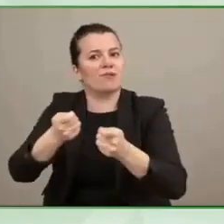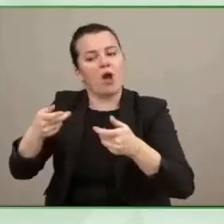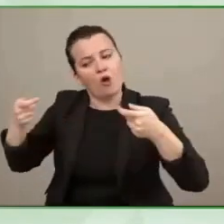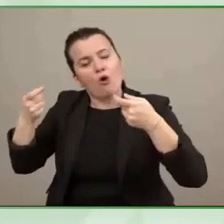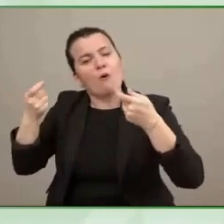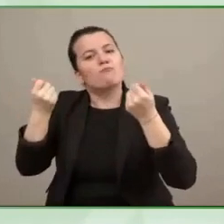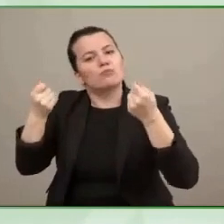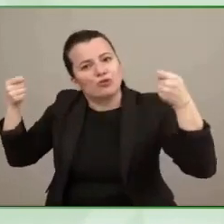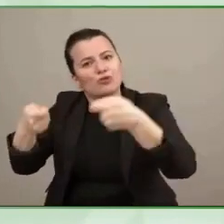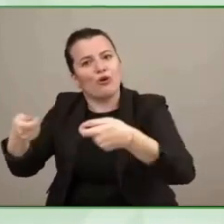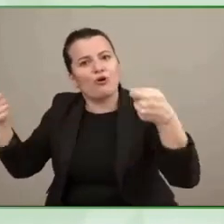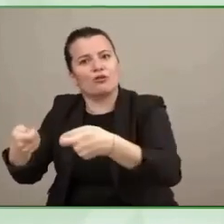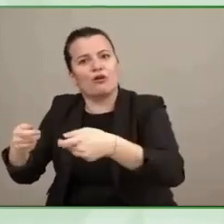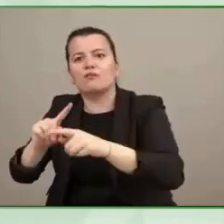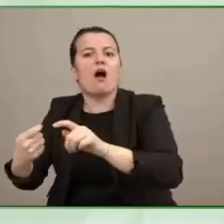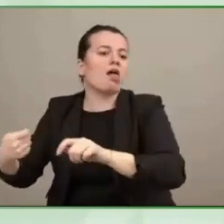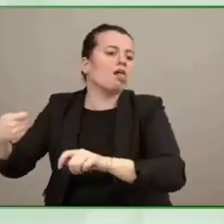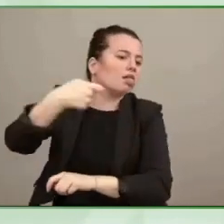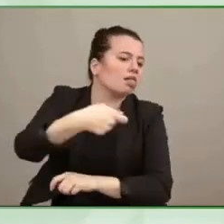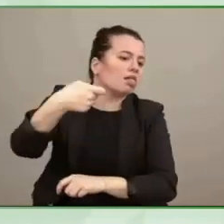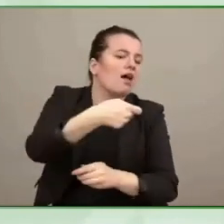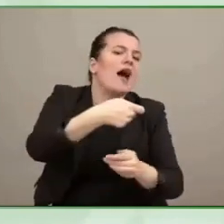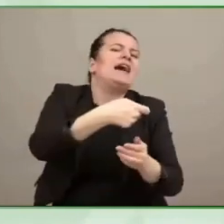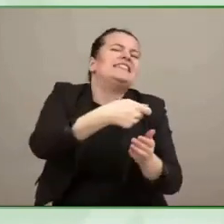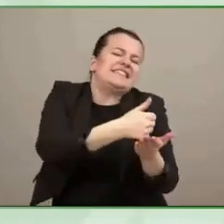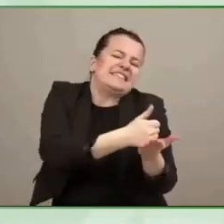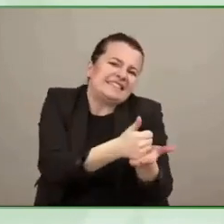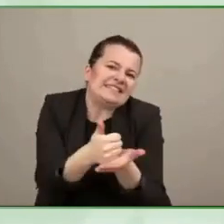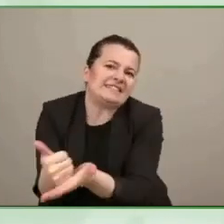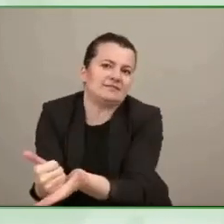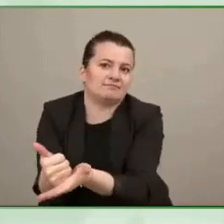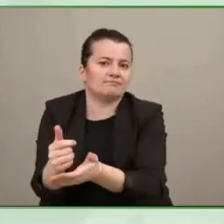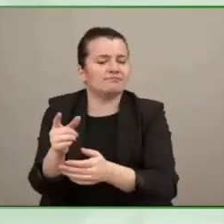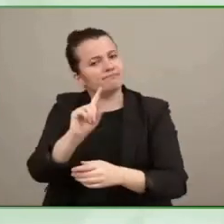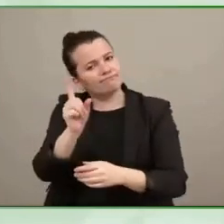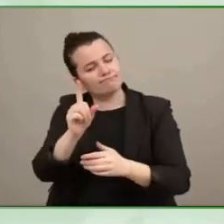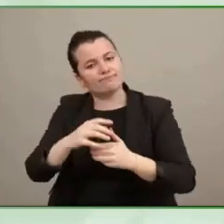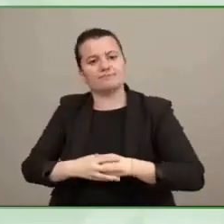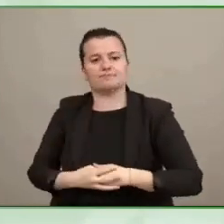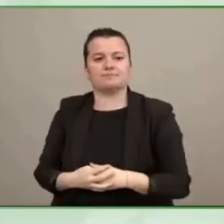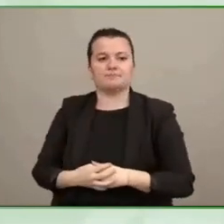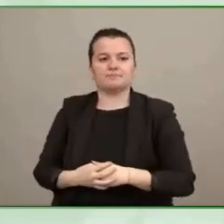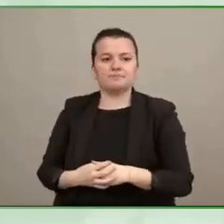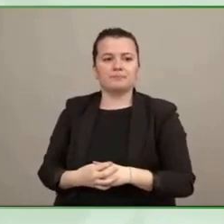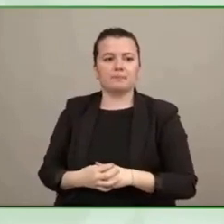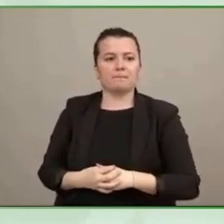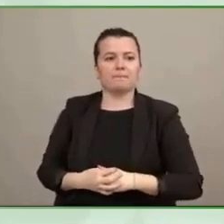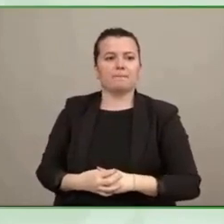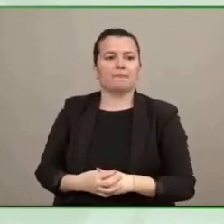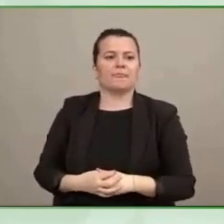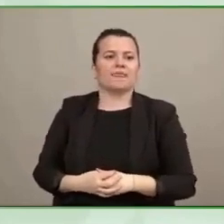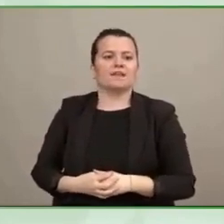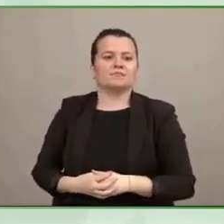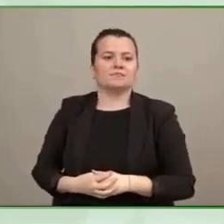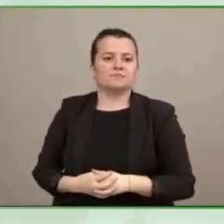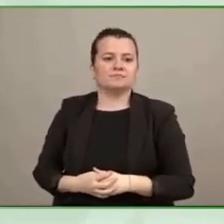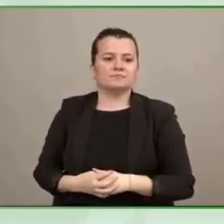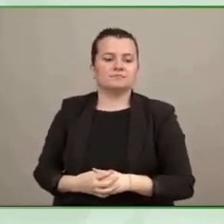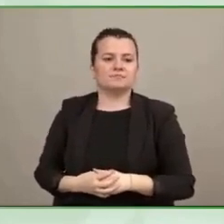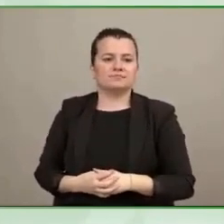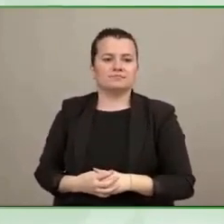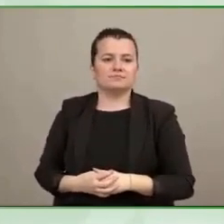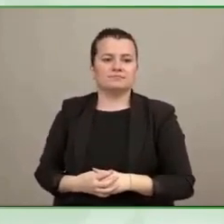disability women and GBVs in Iraq, actually, there are many centers about women